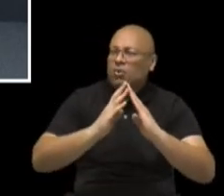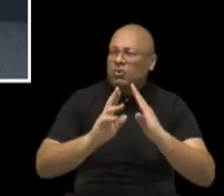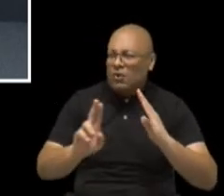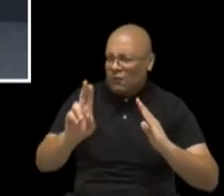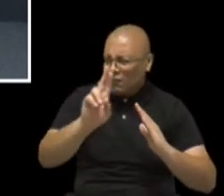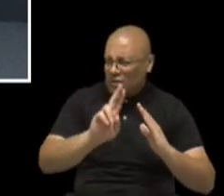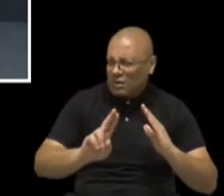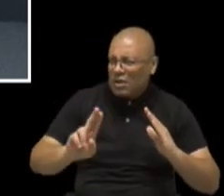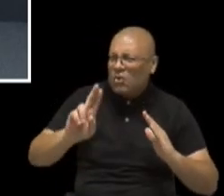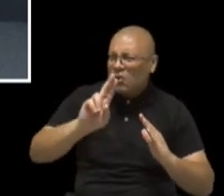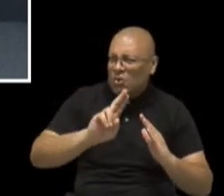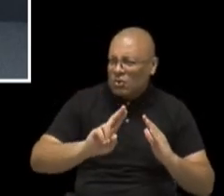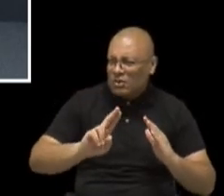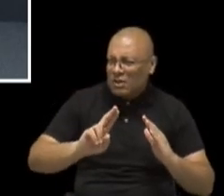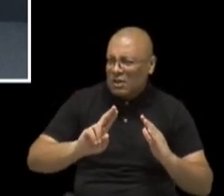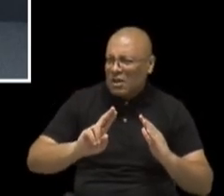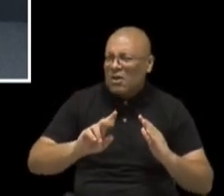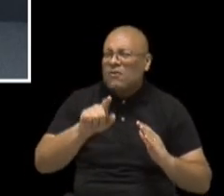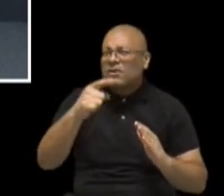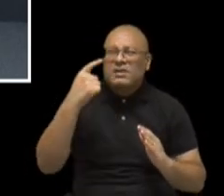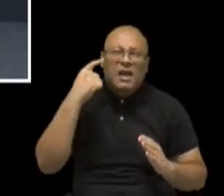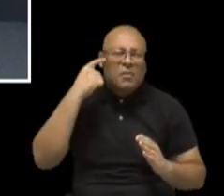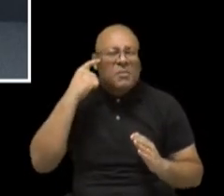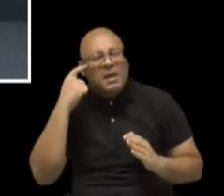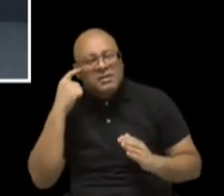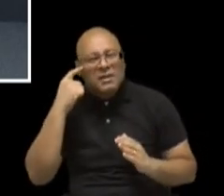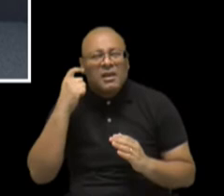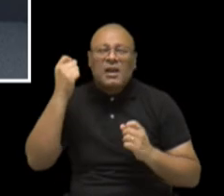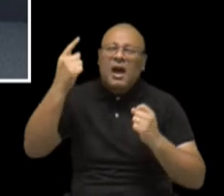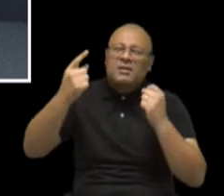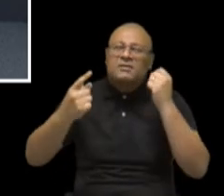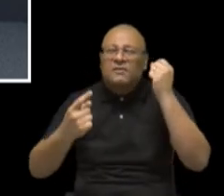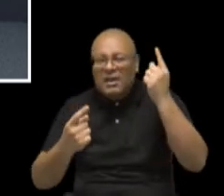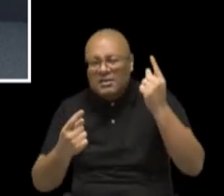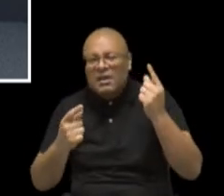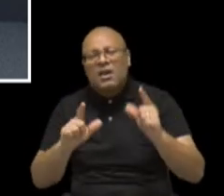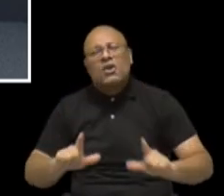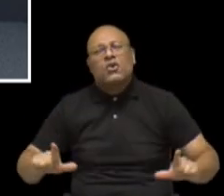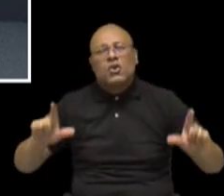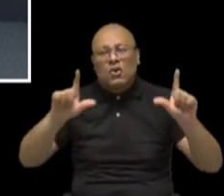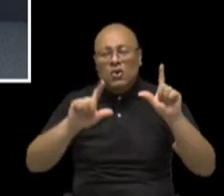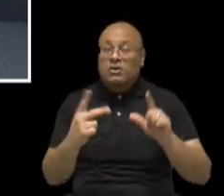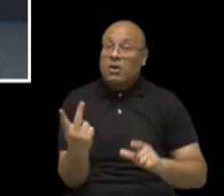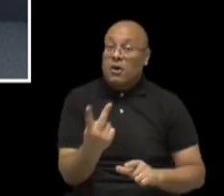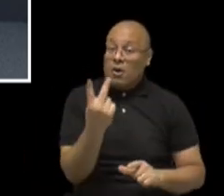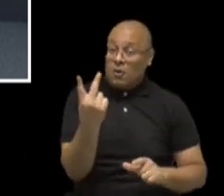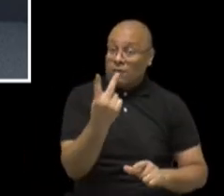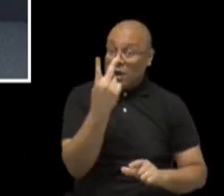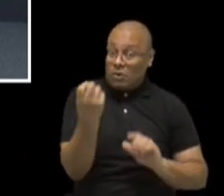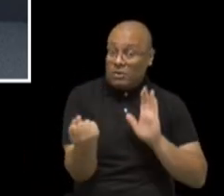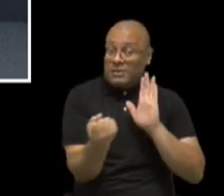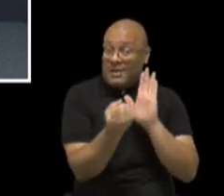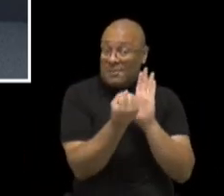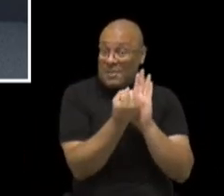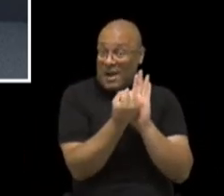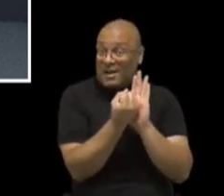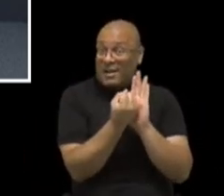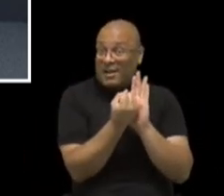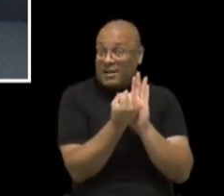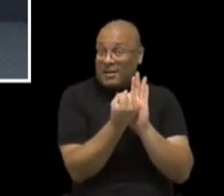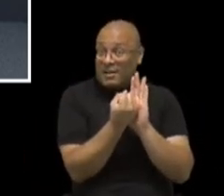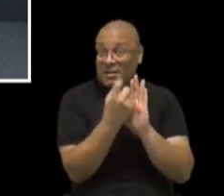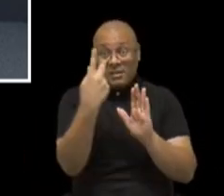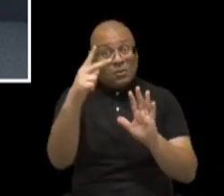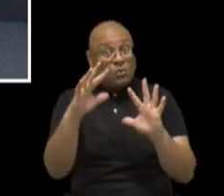reuse a lot at home? Because I think that sometimes, obviously, the values of your brand, which is part of your